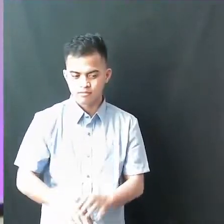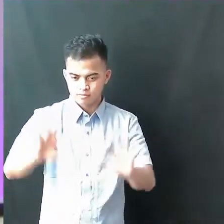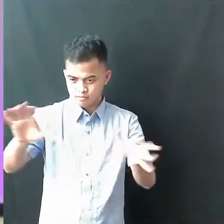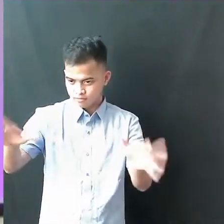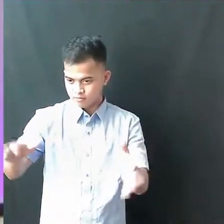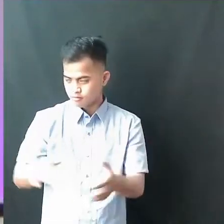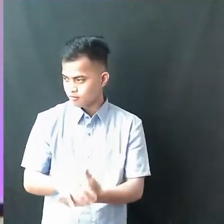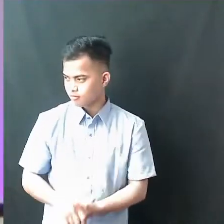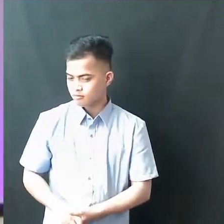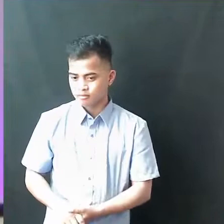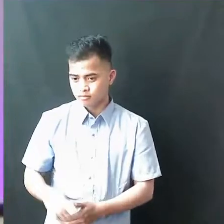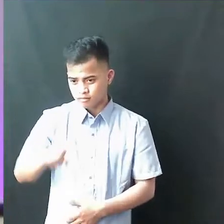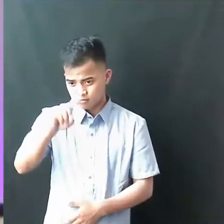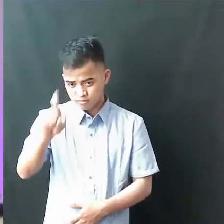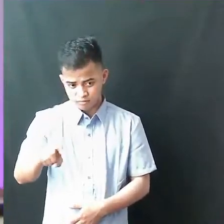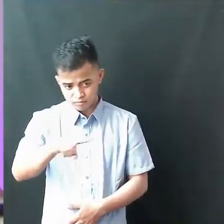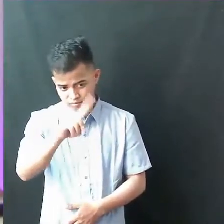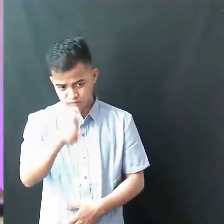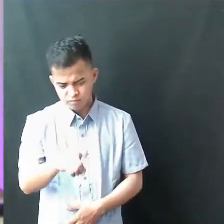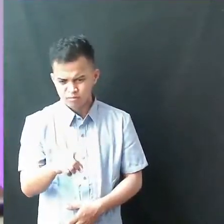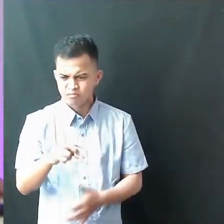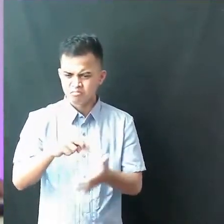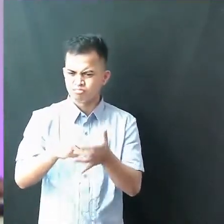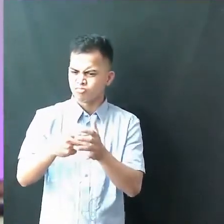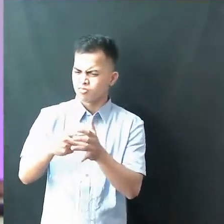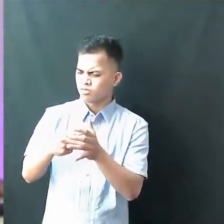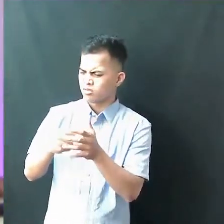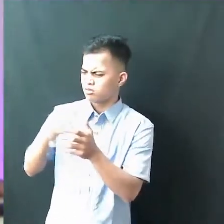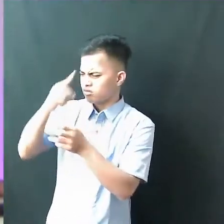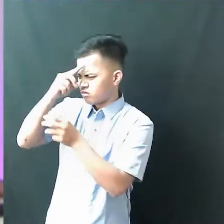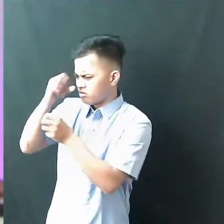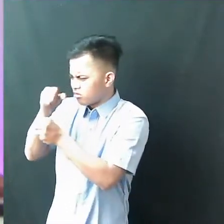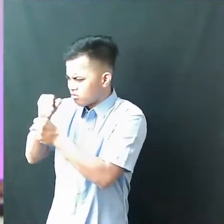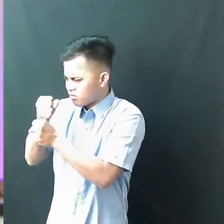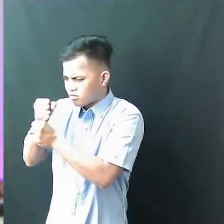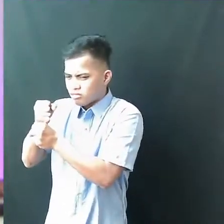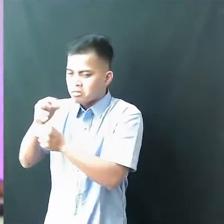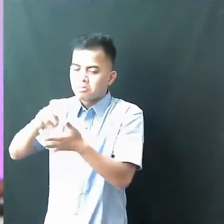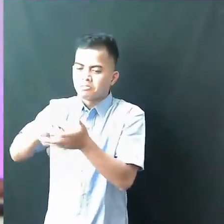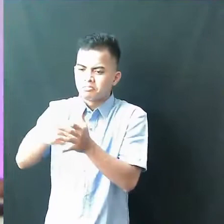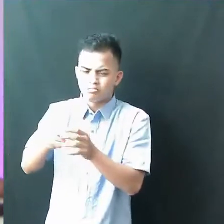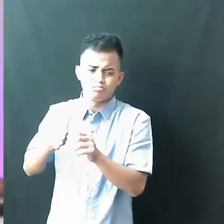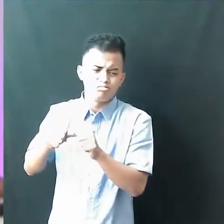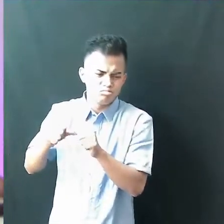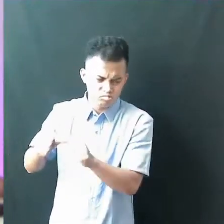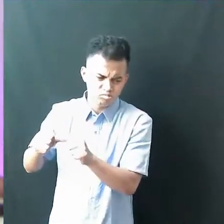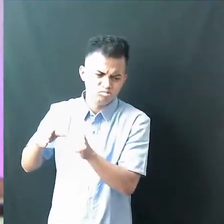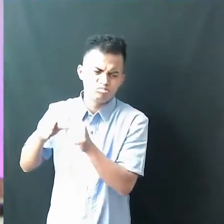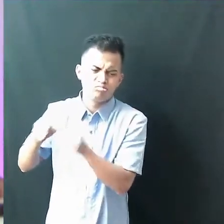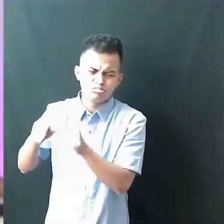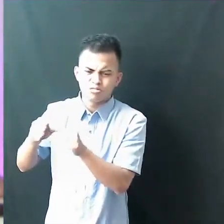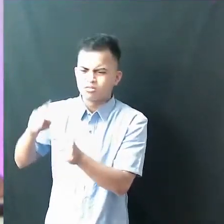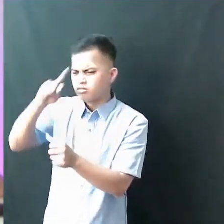closed. God speaking to you about holding fast. Para sa mga Bisaya, padayon. Hold fast. Continue